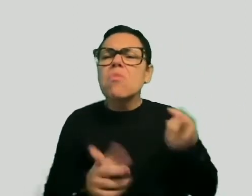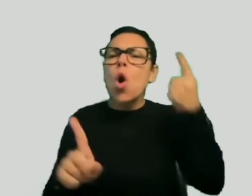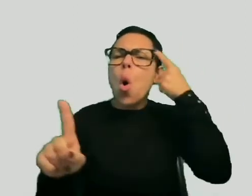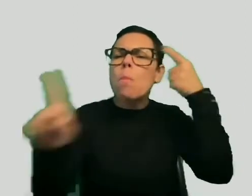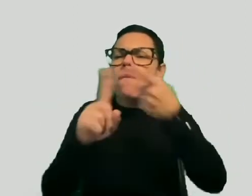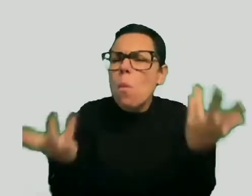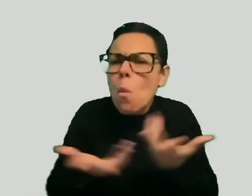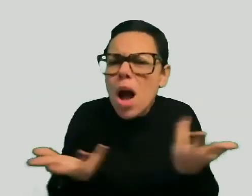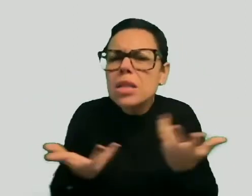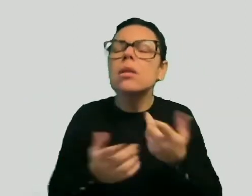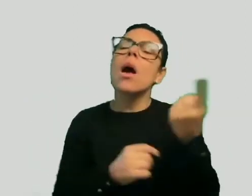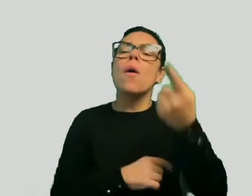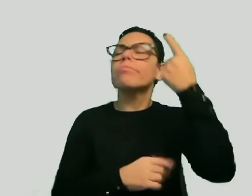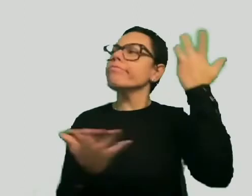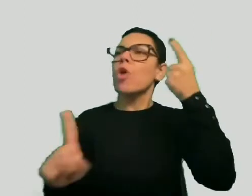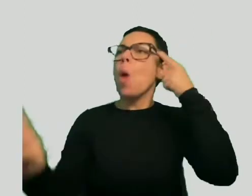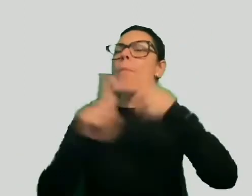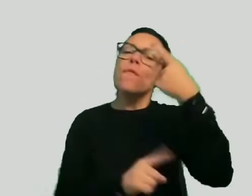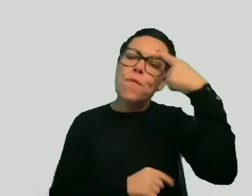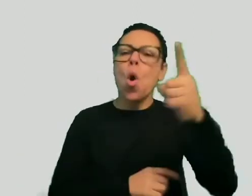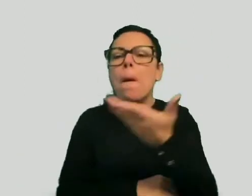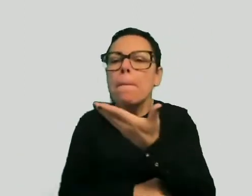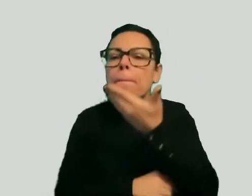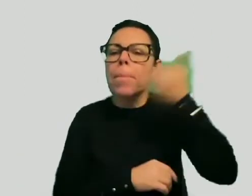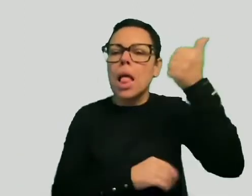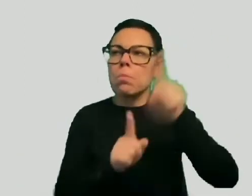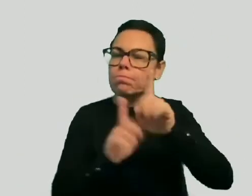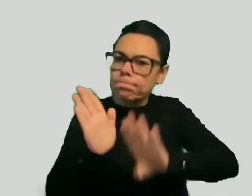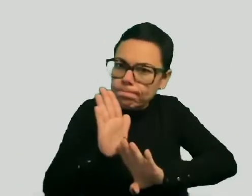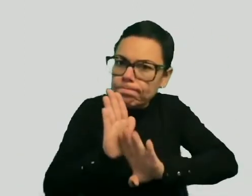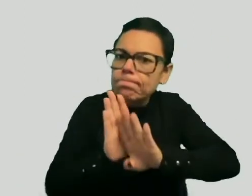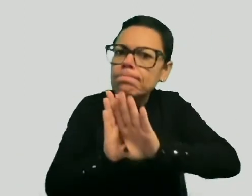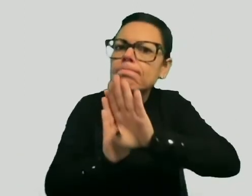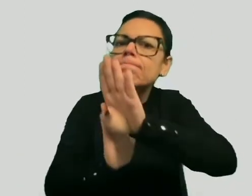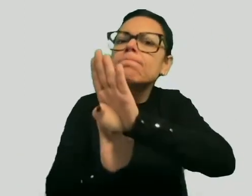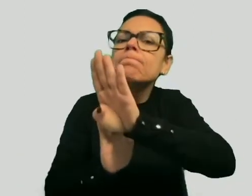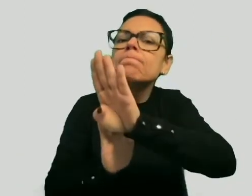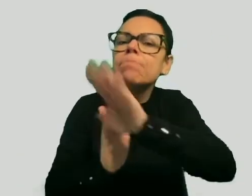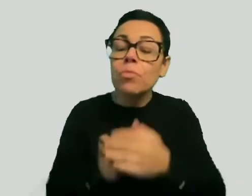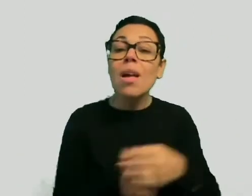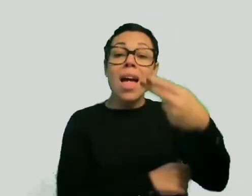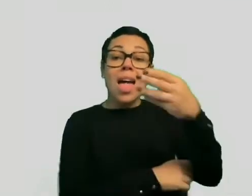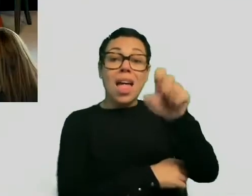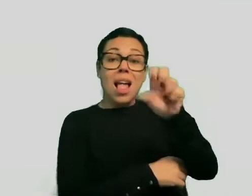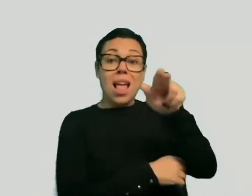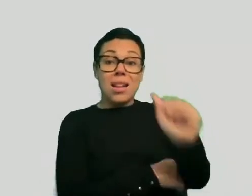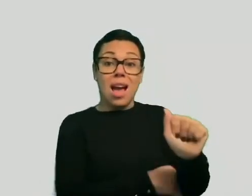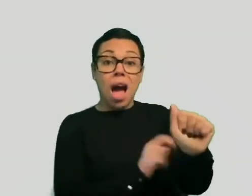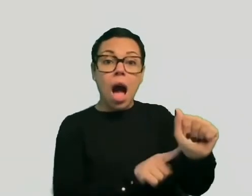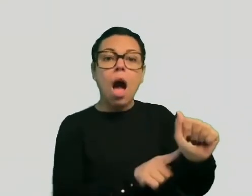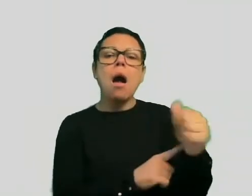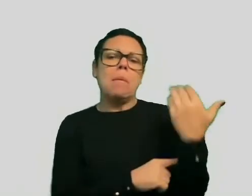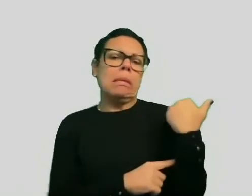So I think, I think Helena already explained it very much. I think in Belgium we noticed that GRPP didn't get